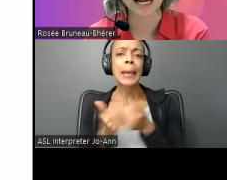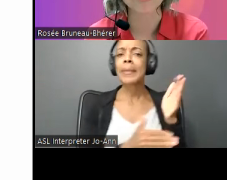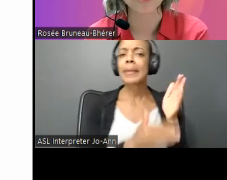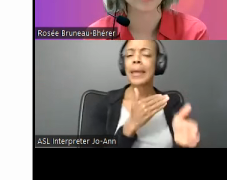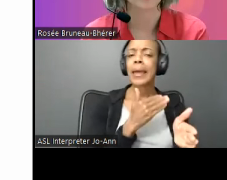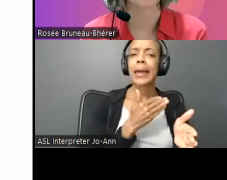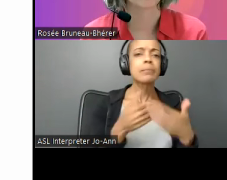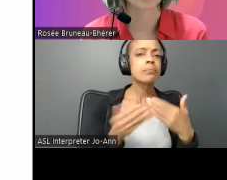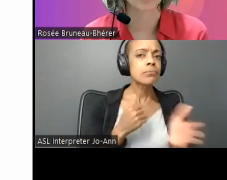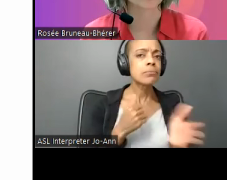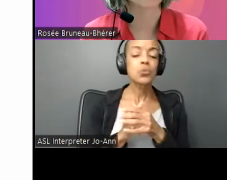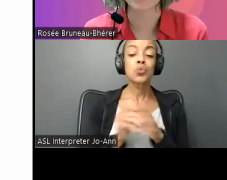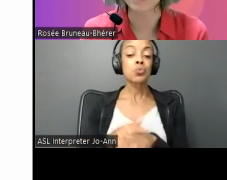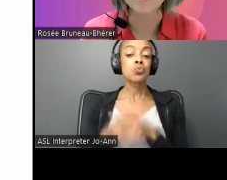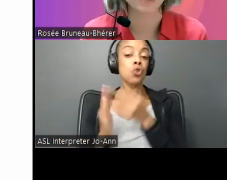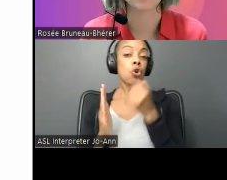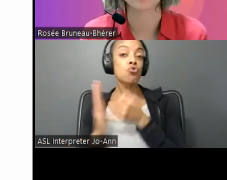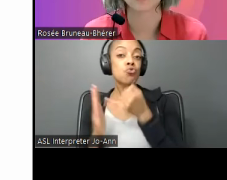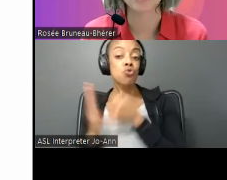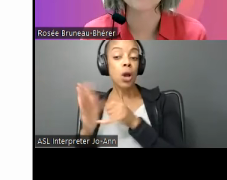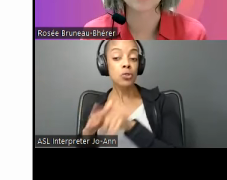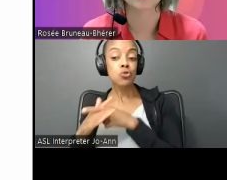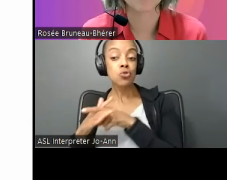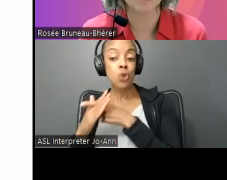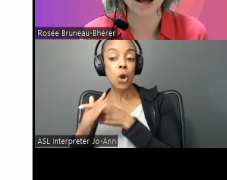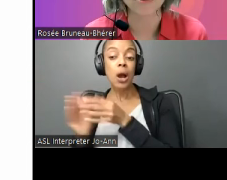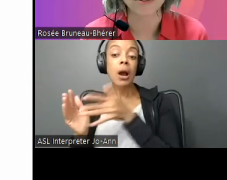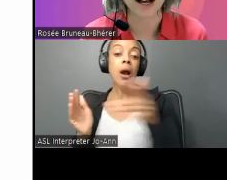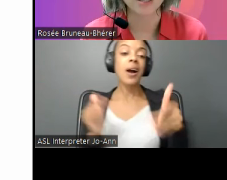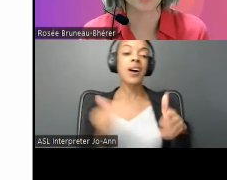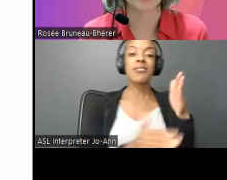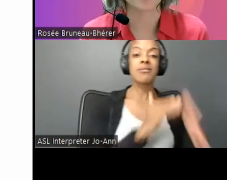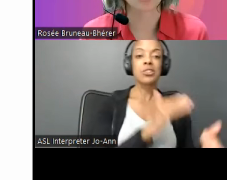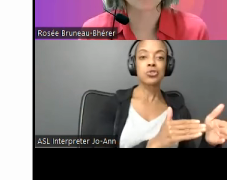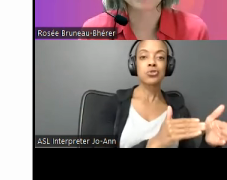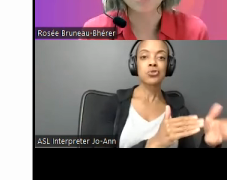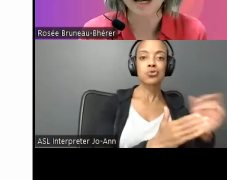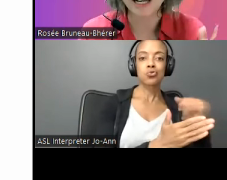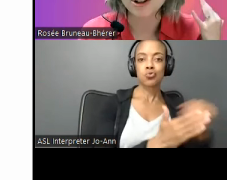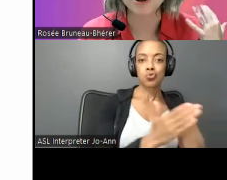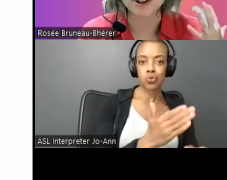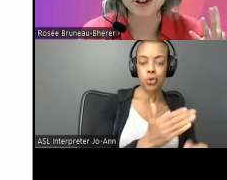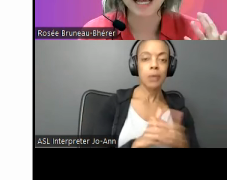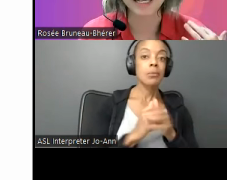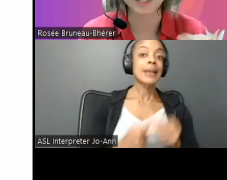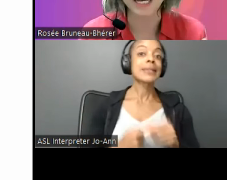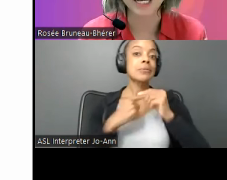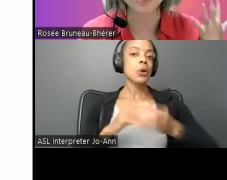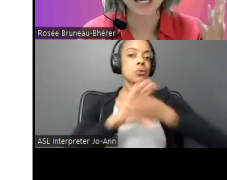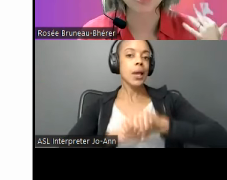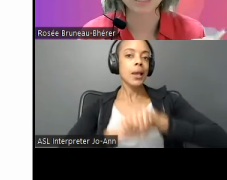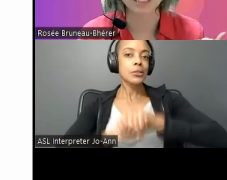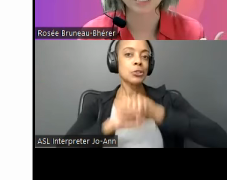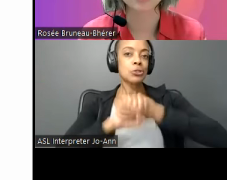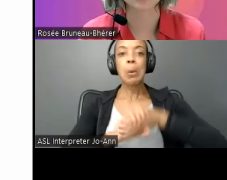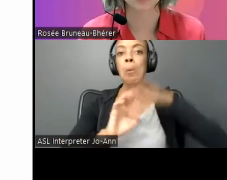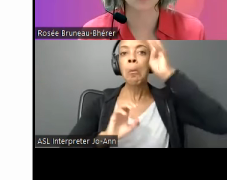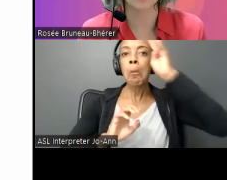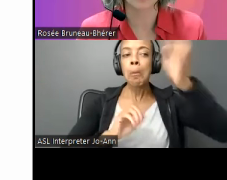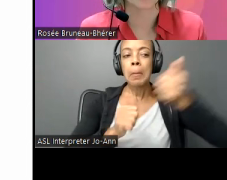that you start at the beginning and that you finish at the end, or a special handshake that you've invented with the child